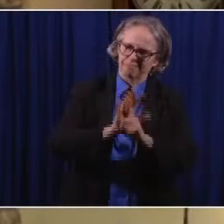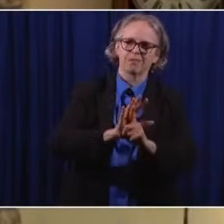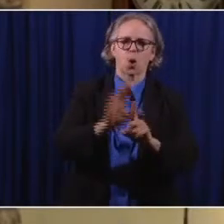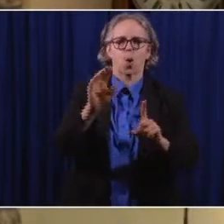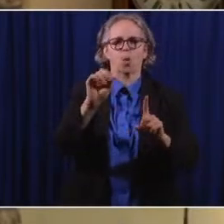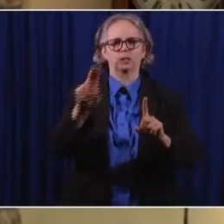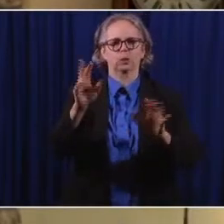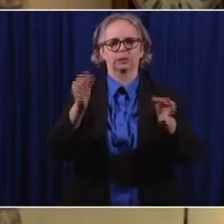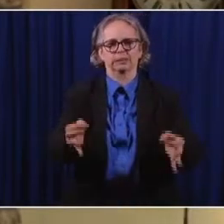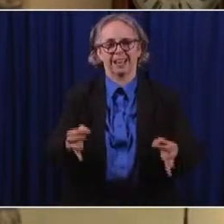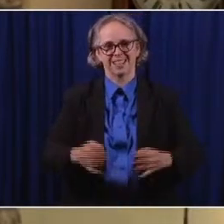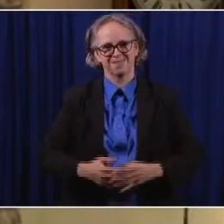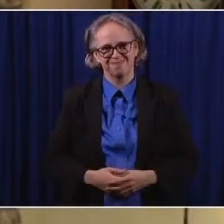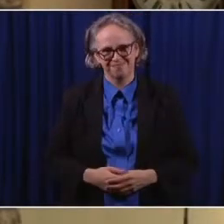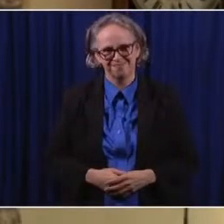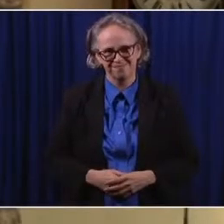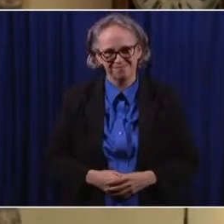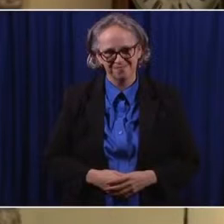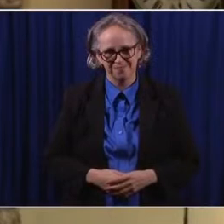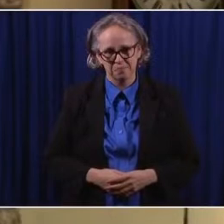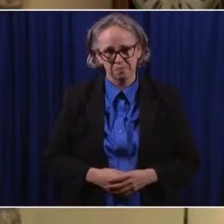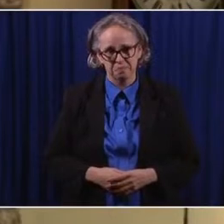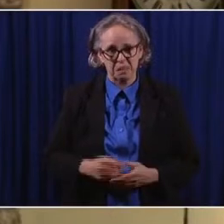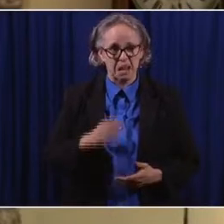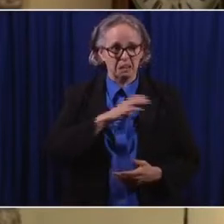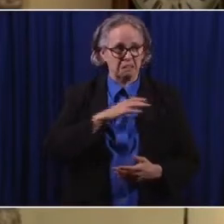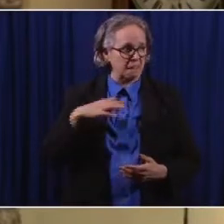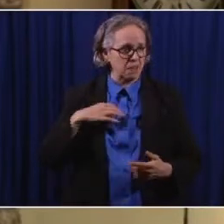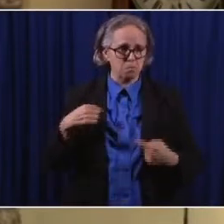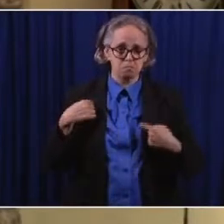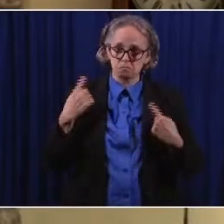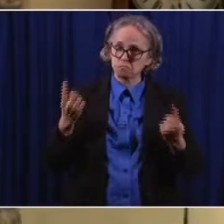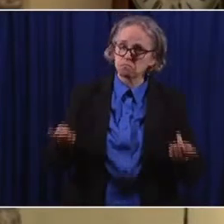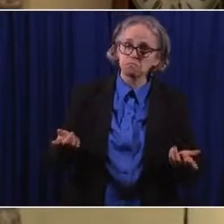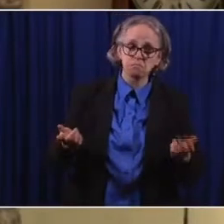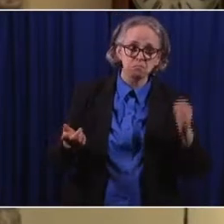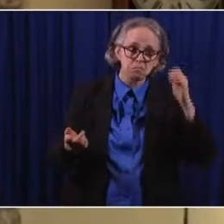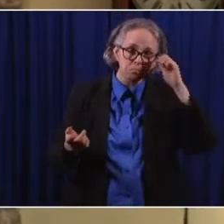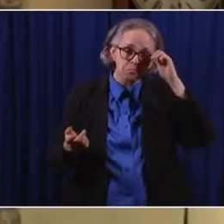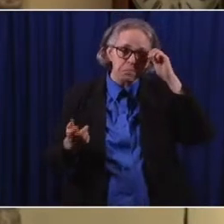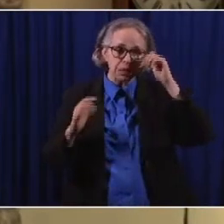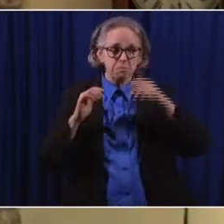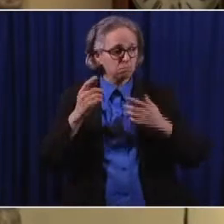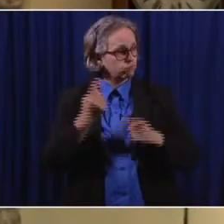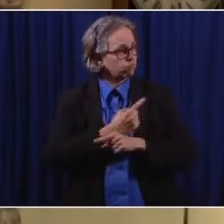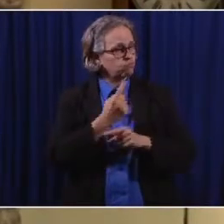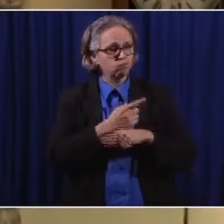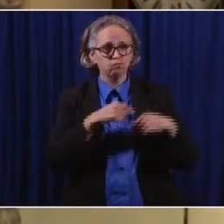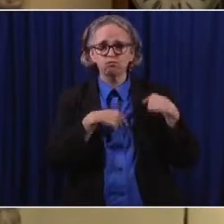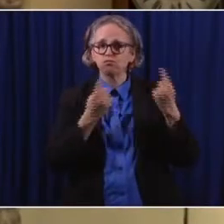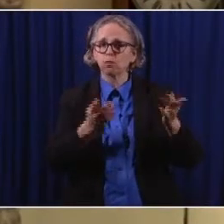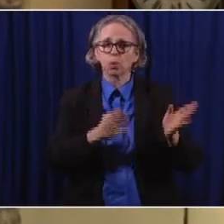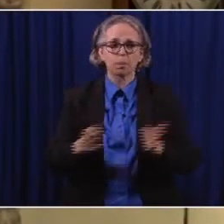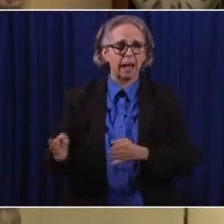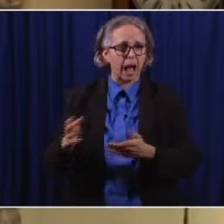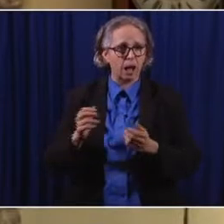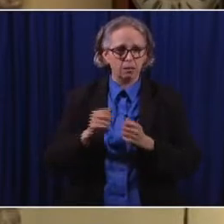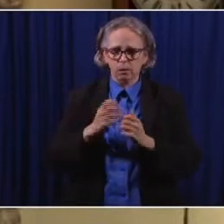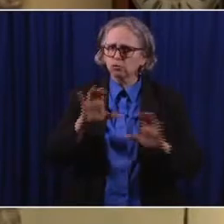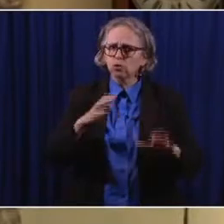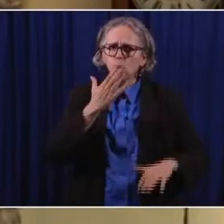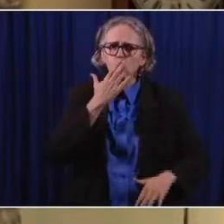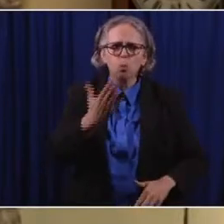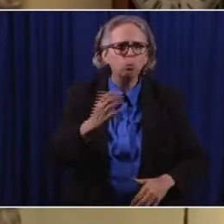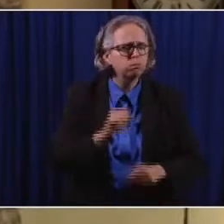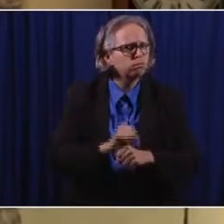State. You know, Cleveland has done the right thing, and the city has done the right thing. You know, doing everything they